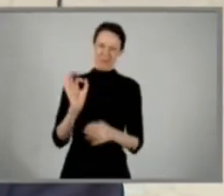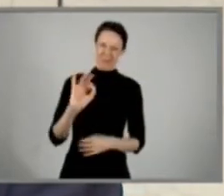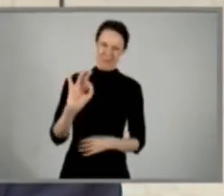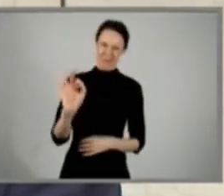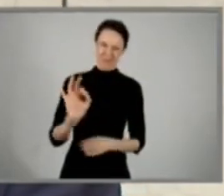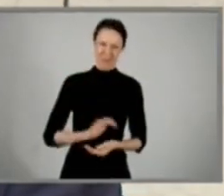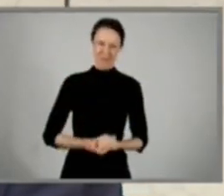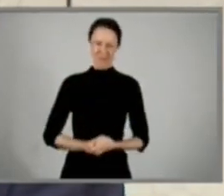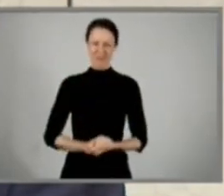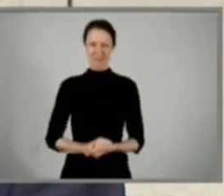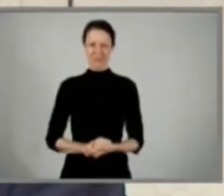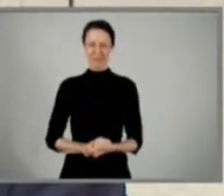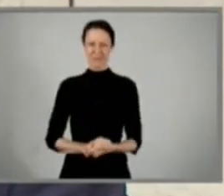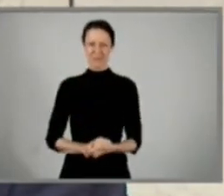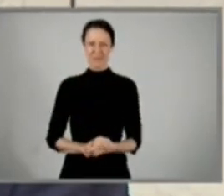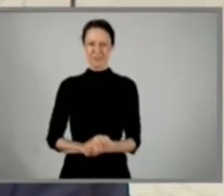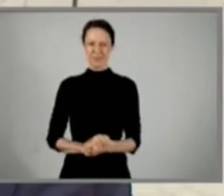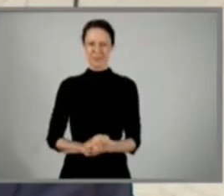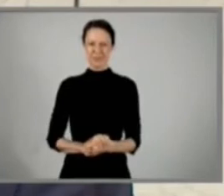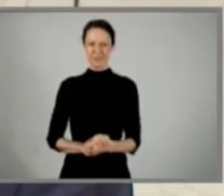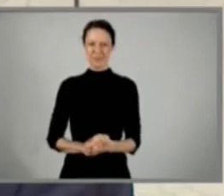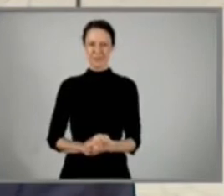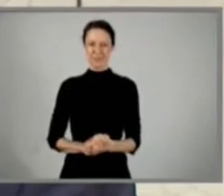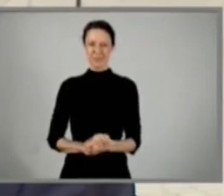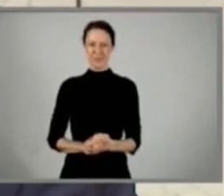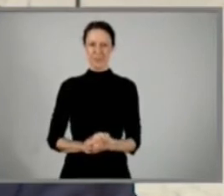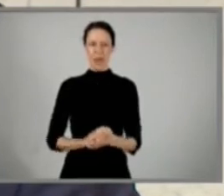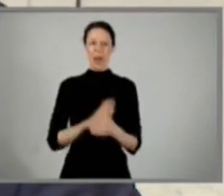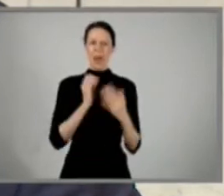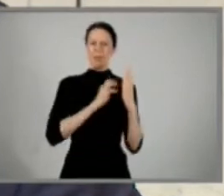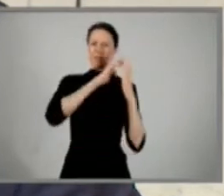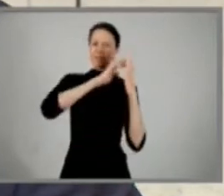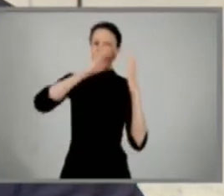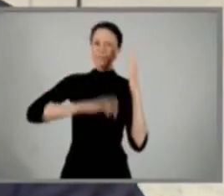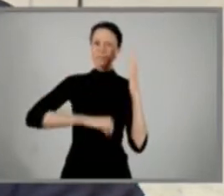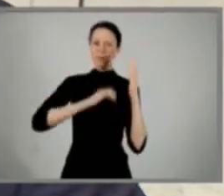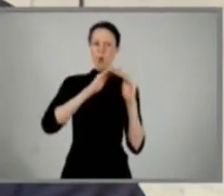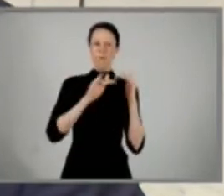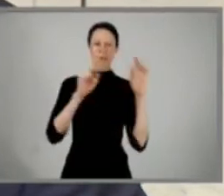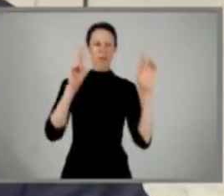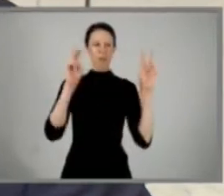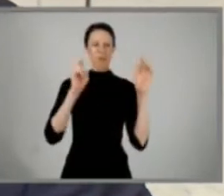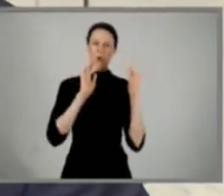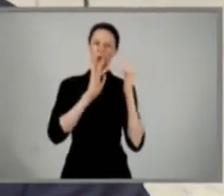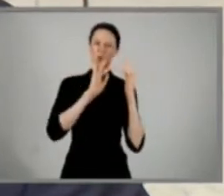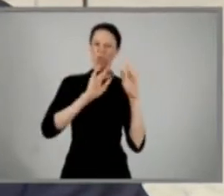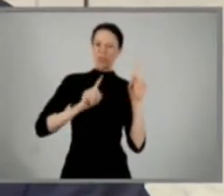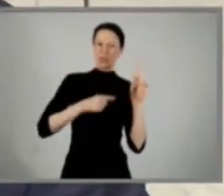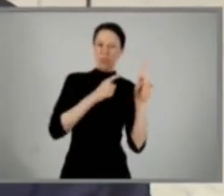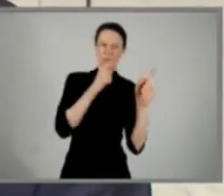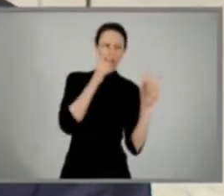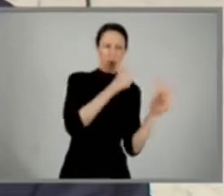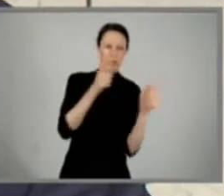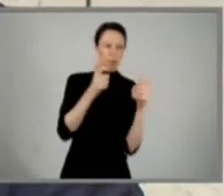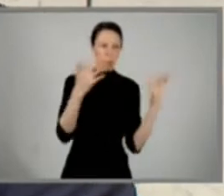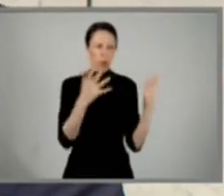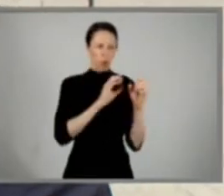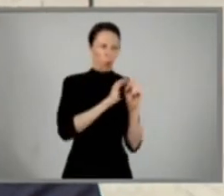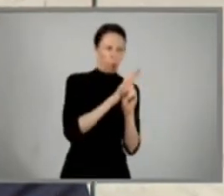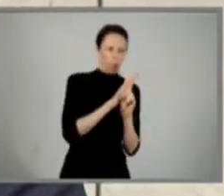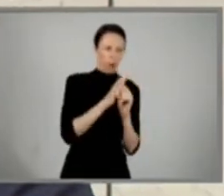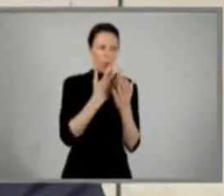pass on a copy of the National Contact Tracing Review to the Biden team on a day where the administration. On a day where